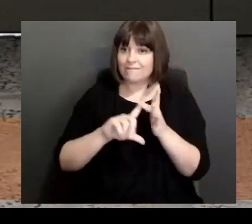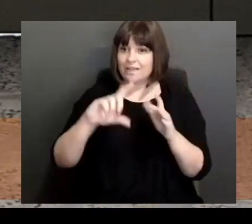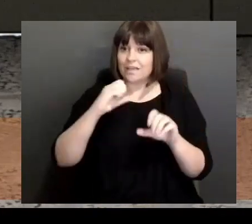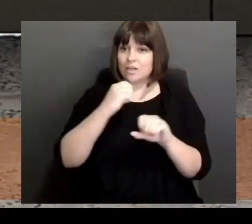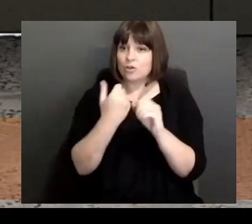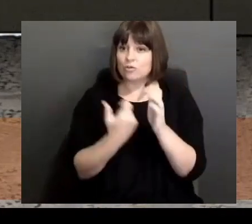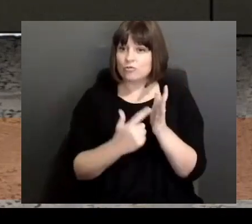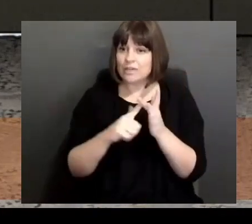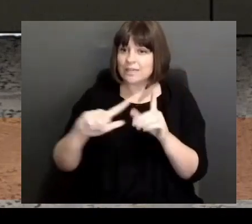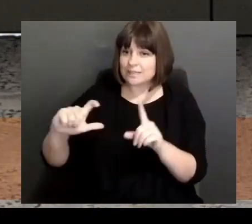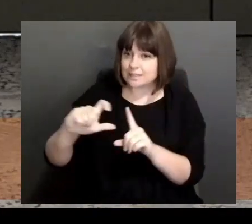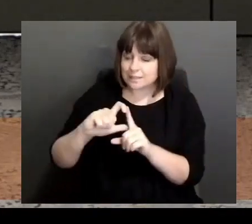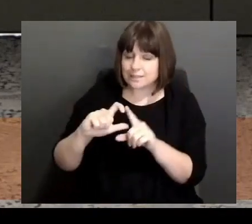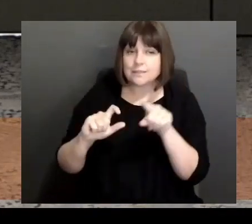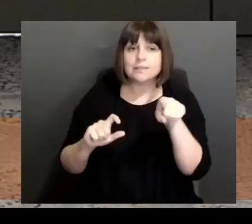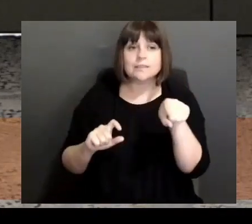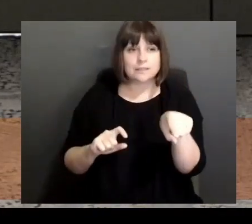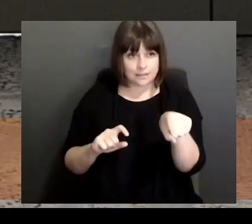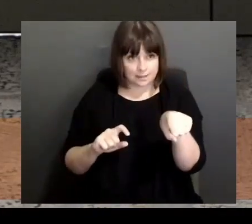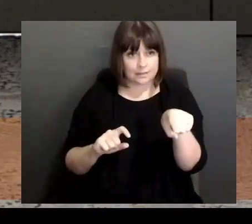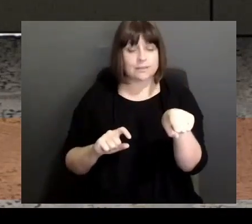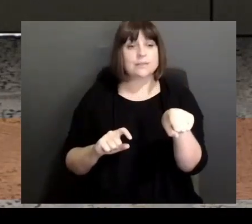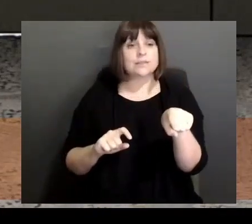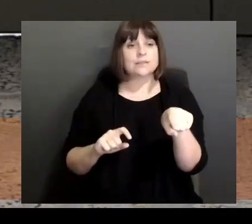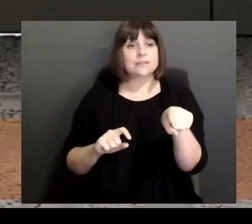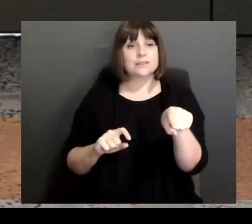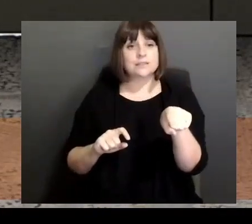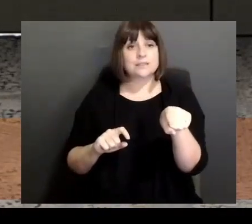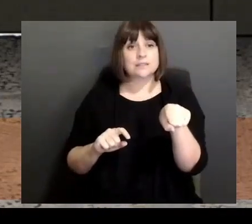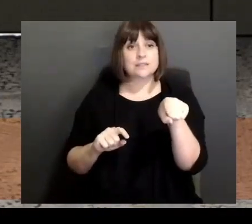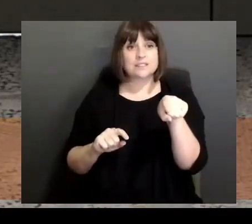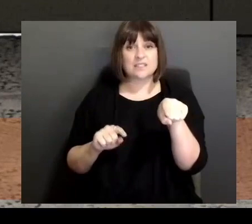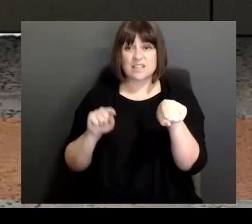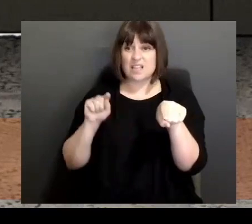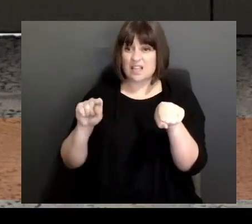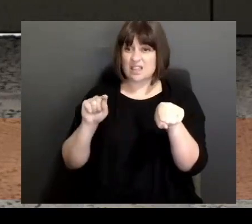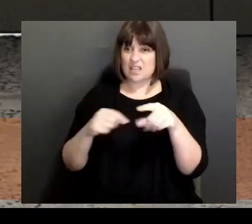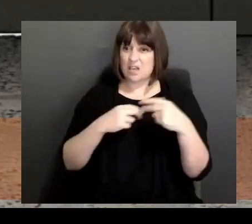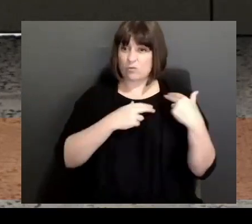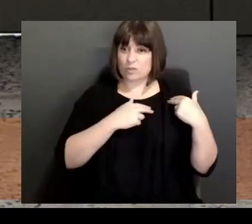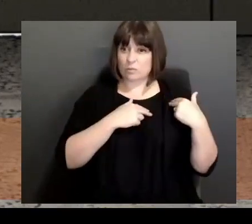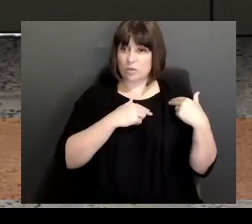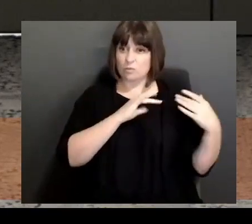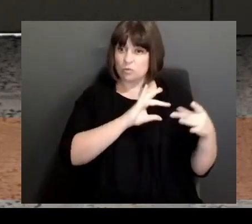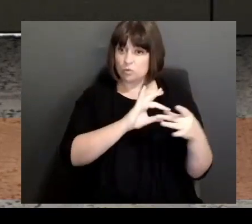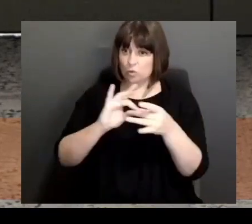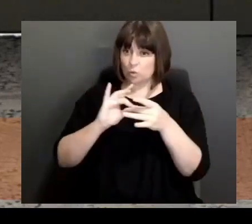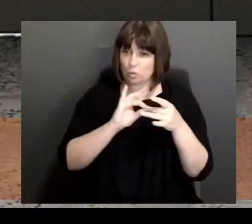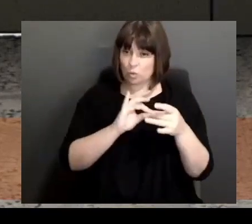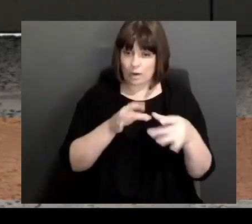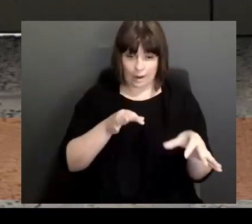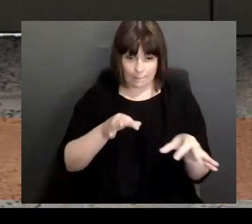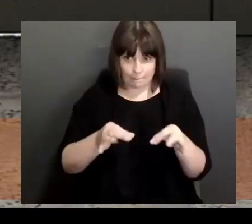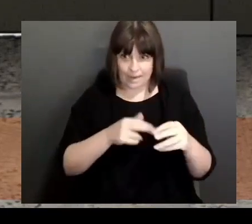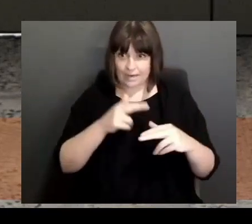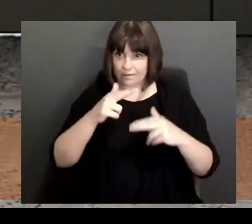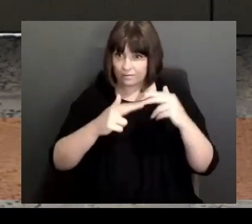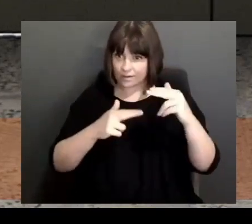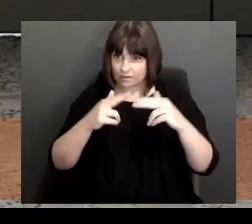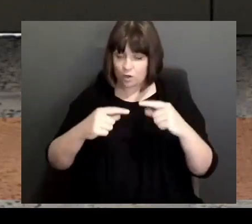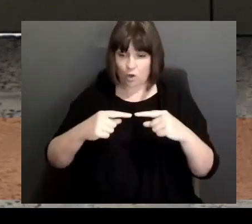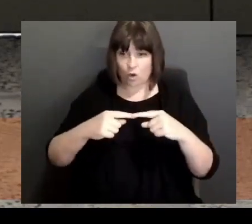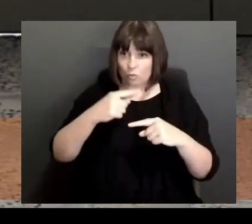Now, VicGrid, as I understand it, coordinates the planning and development of the renewable energy zones